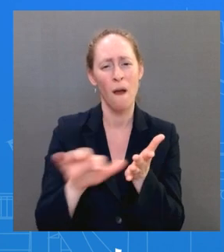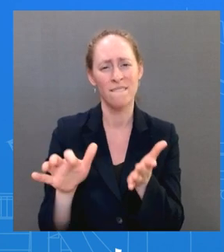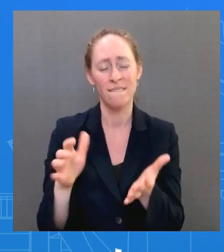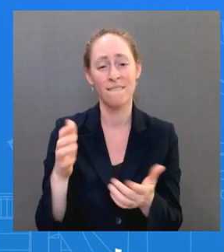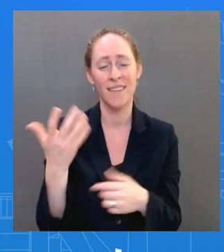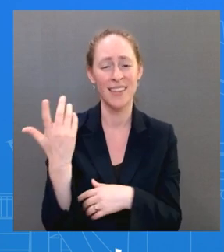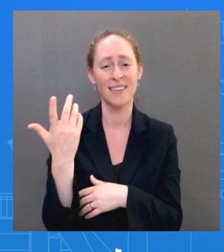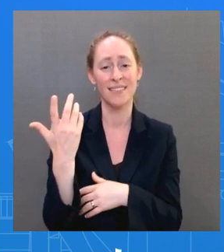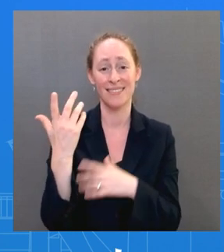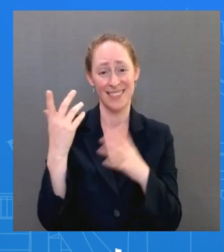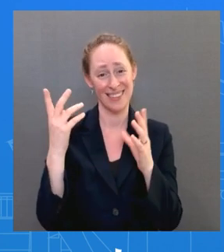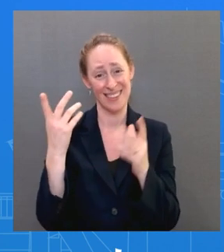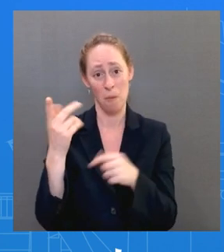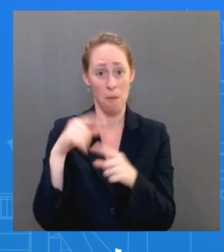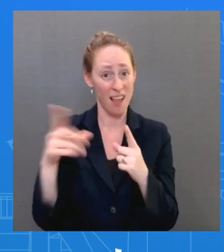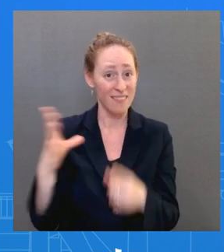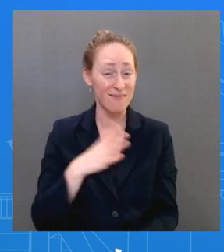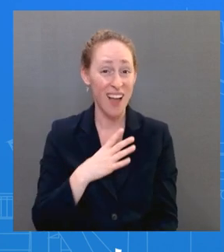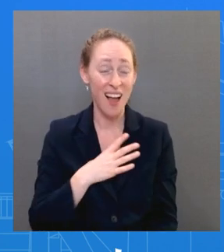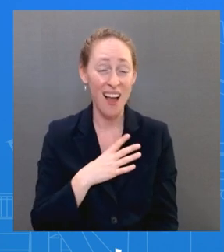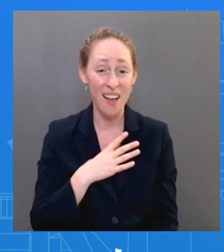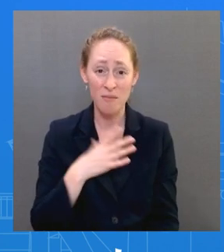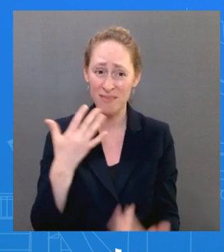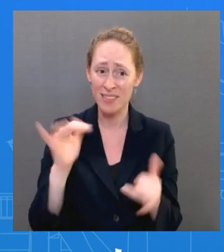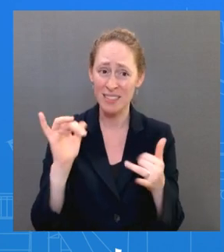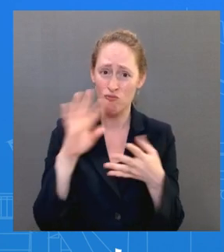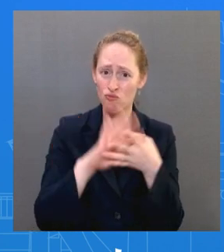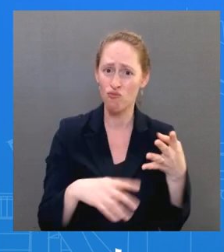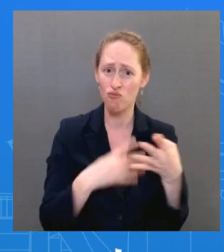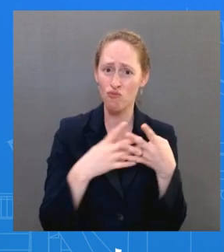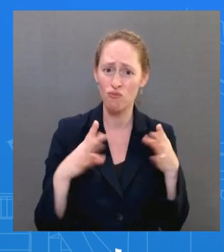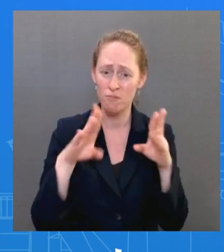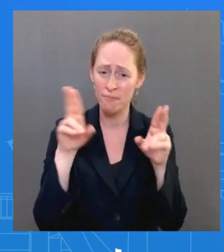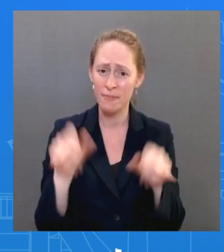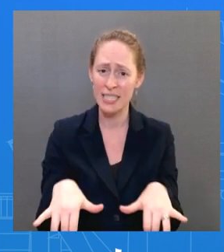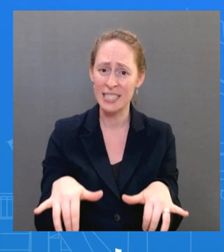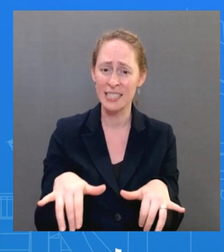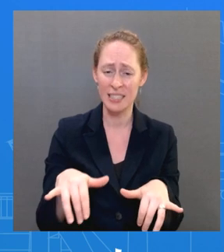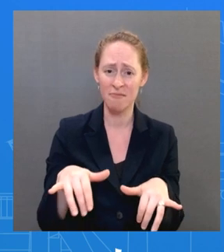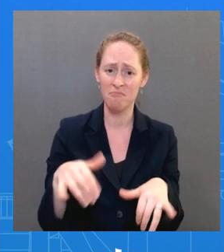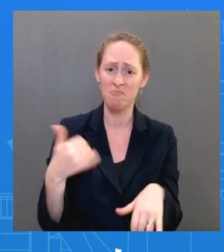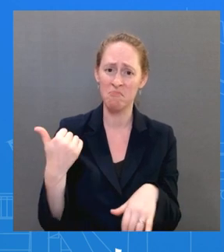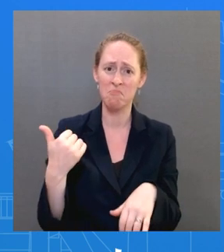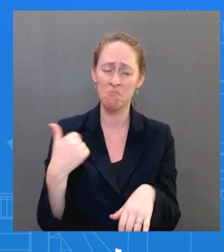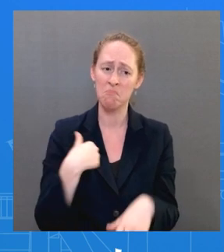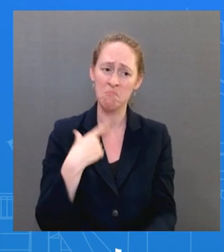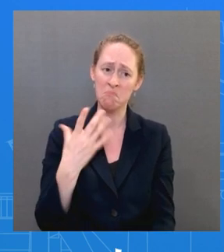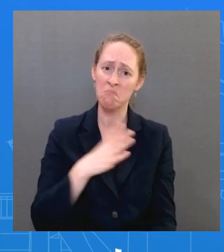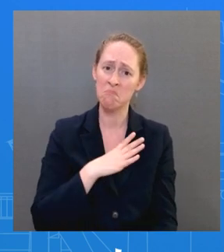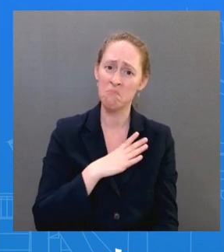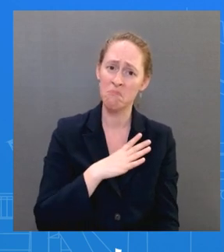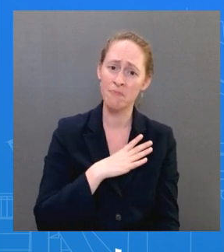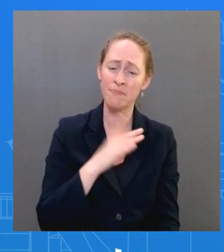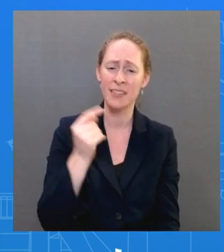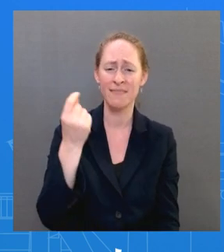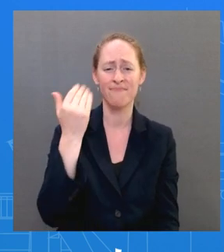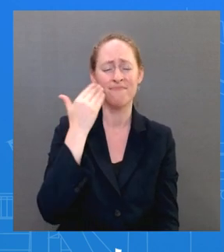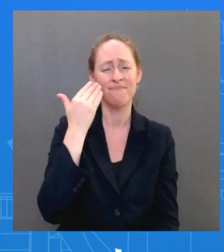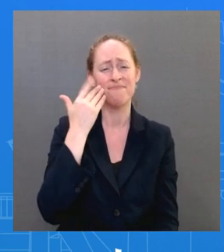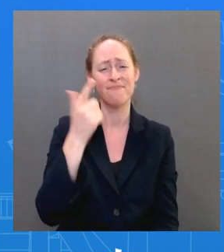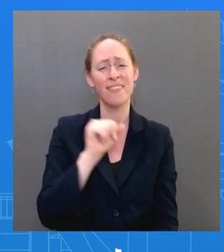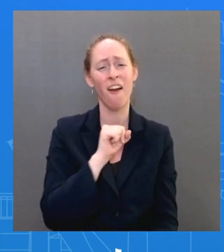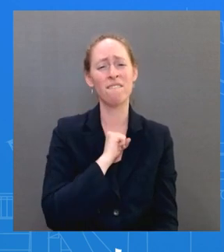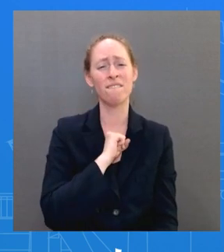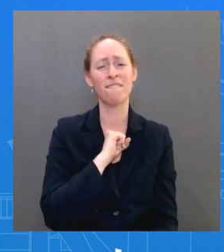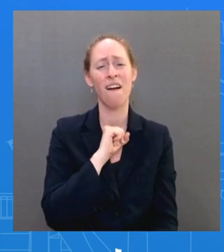feeling better. And he's got this cough. And what happens when you get cough is, like, after a while, your throat can get a little bit, your voice can get a little